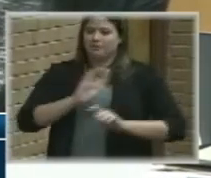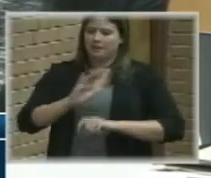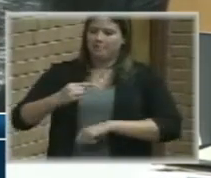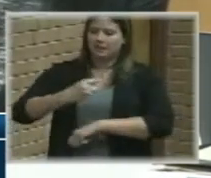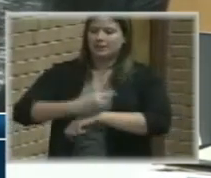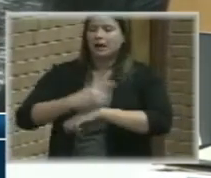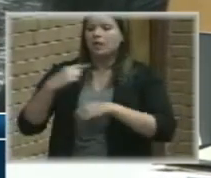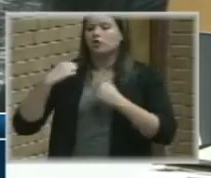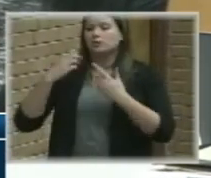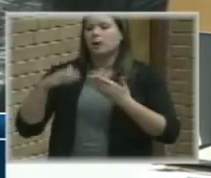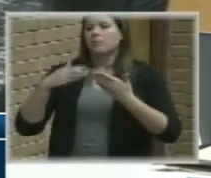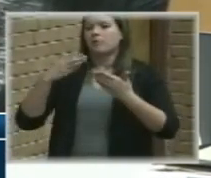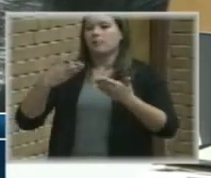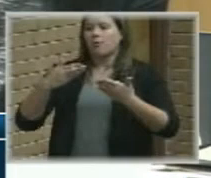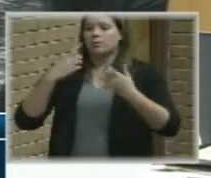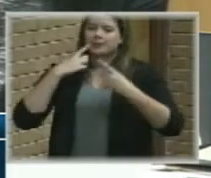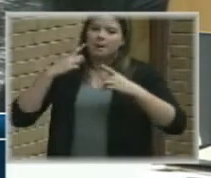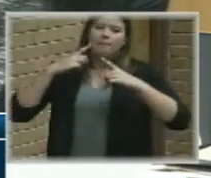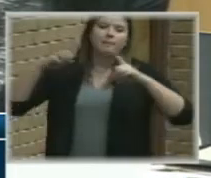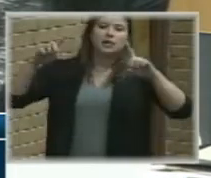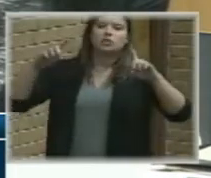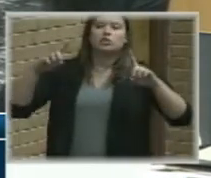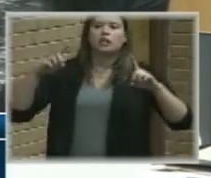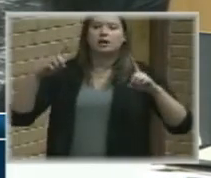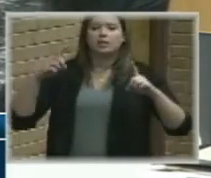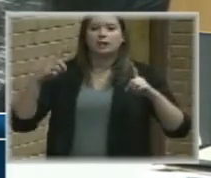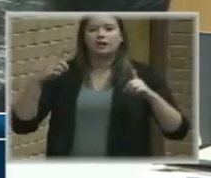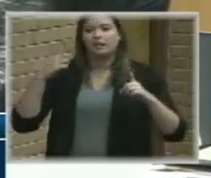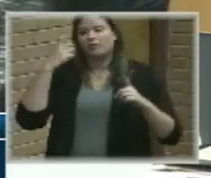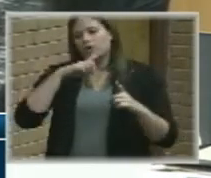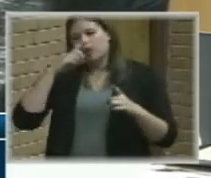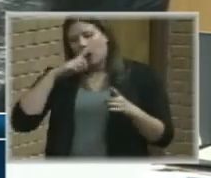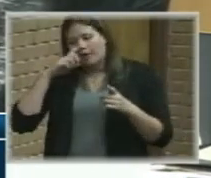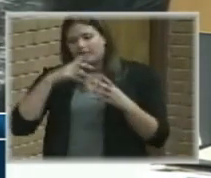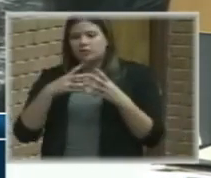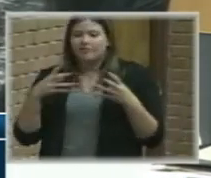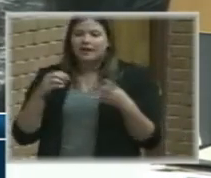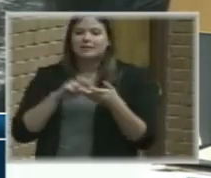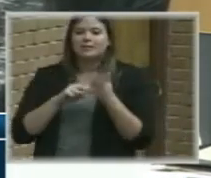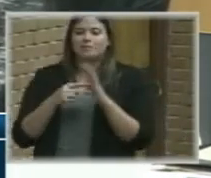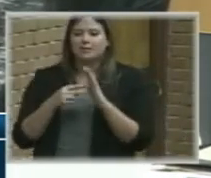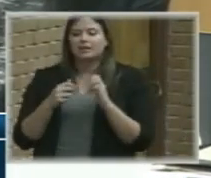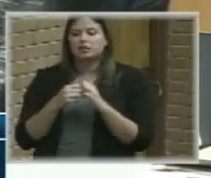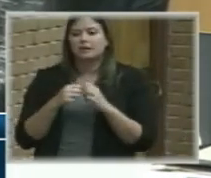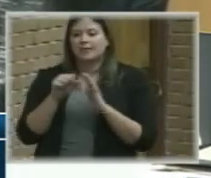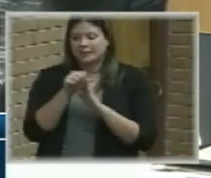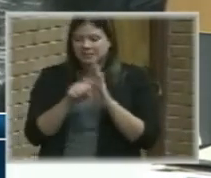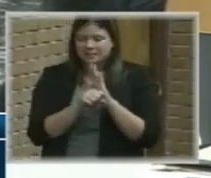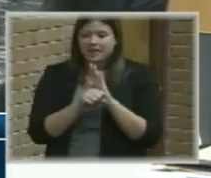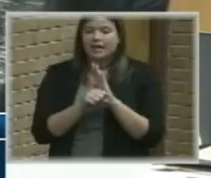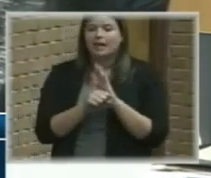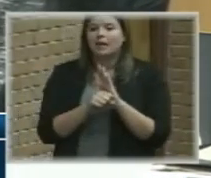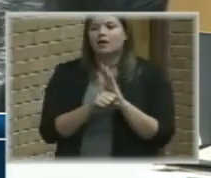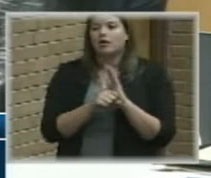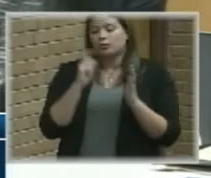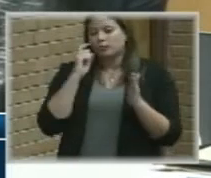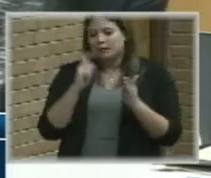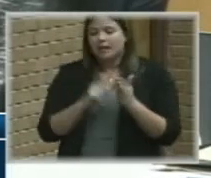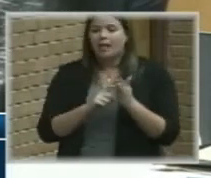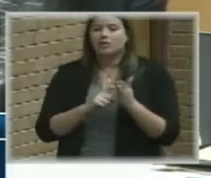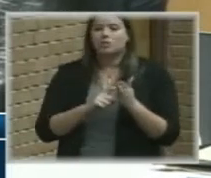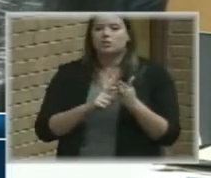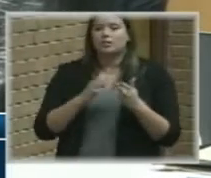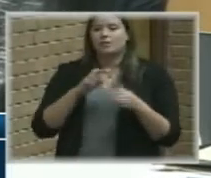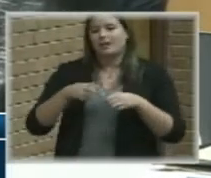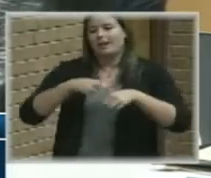proposed proclamation to start official events and meetings with a statement to acknowledge the indigenous peoples